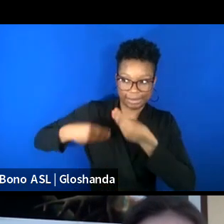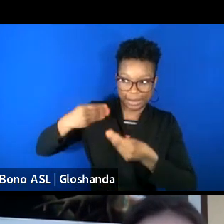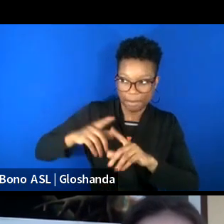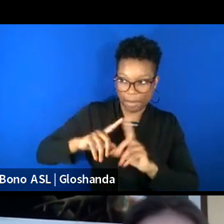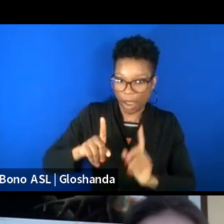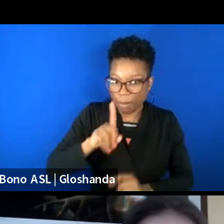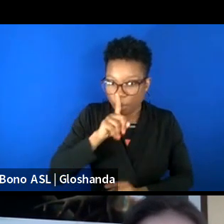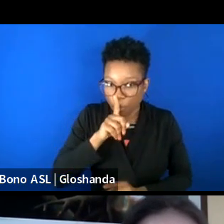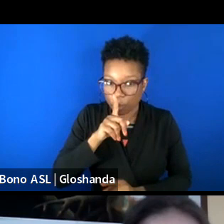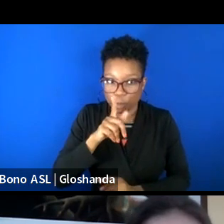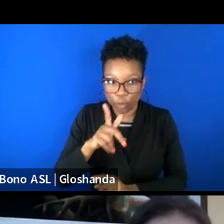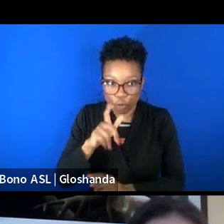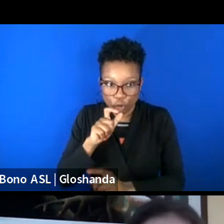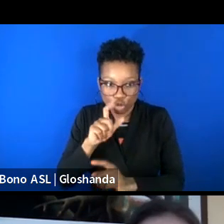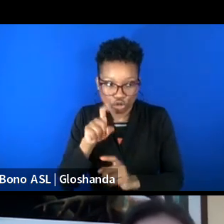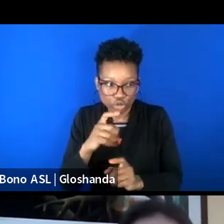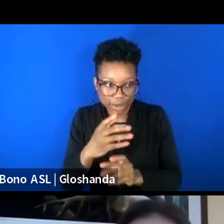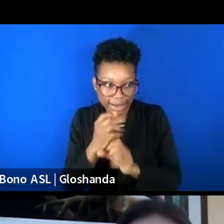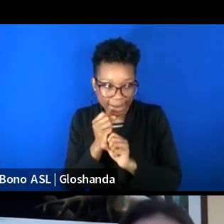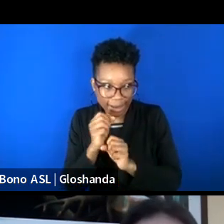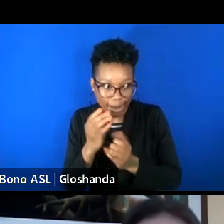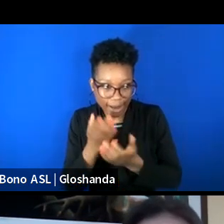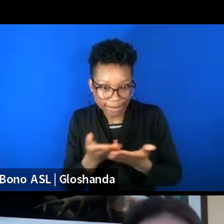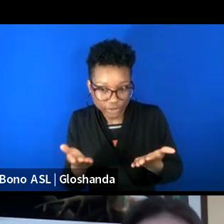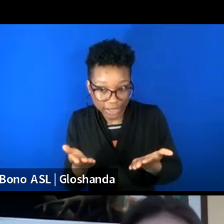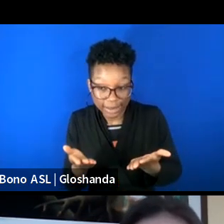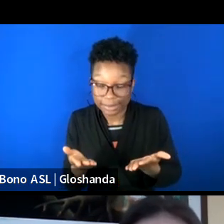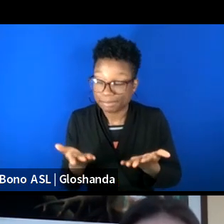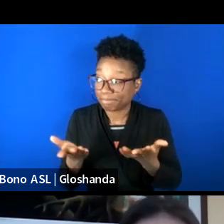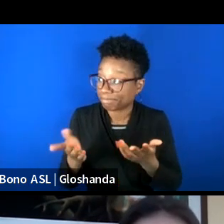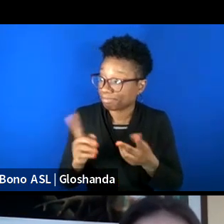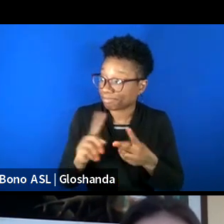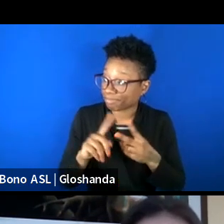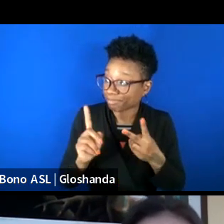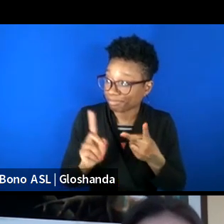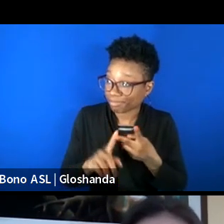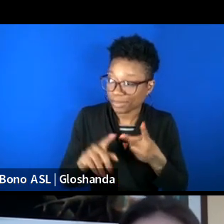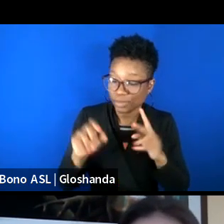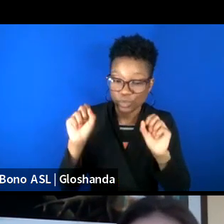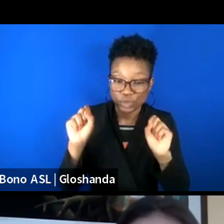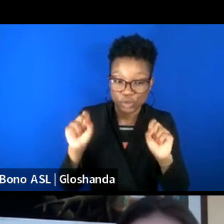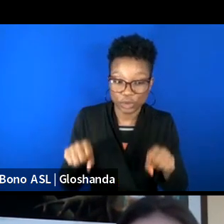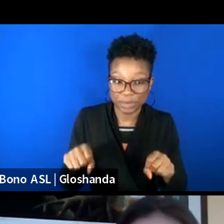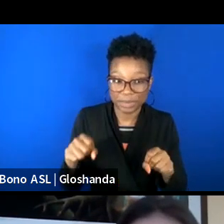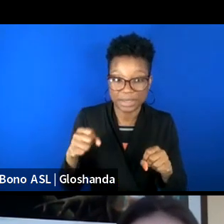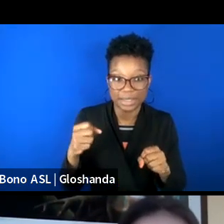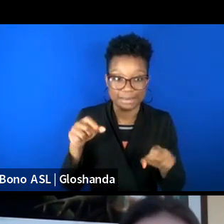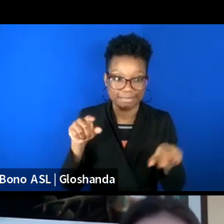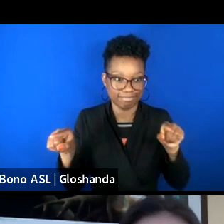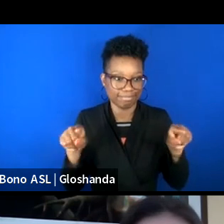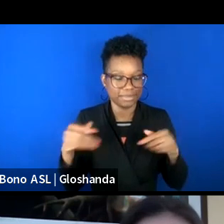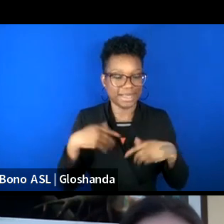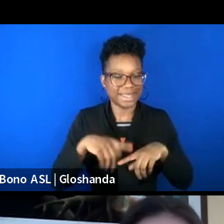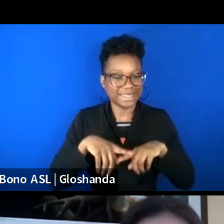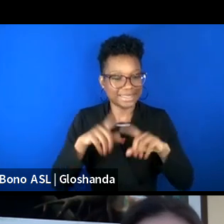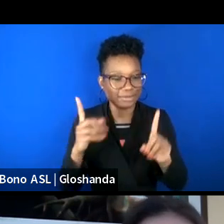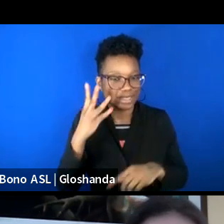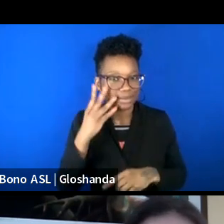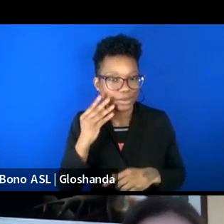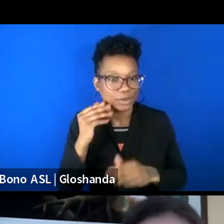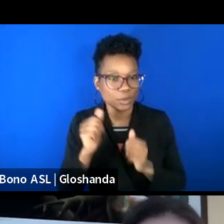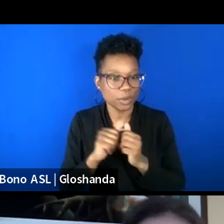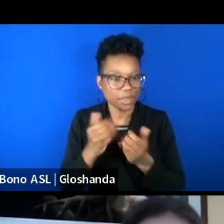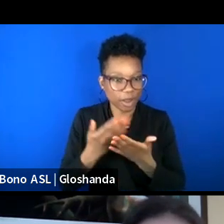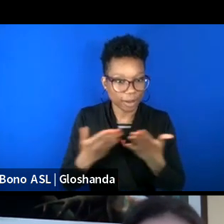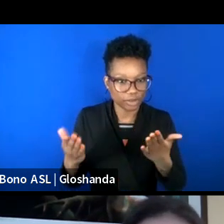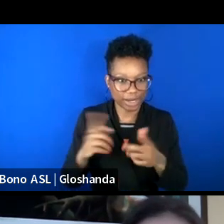should get it. Or it could be that they both somehow had different experiences with the object and